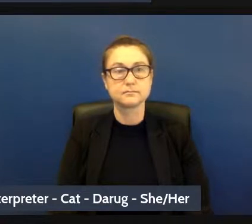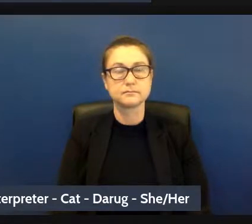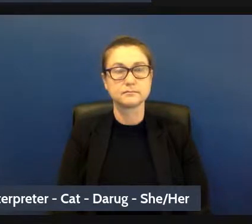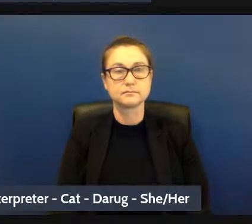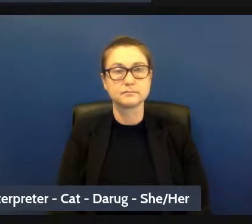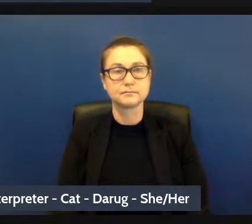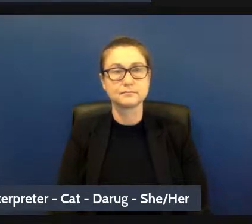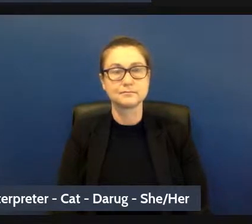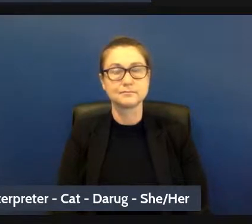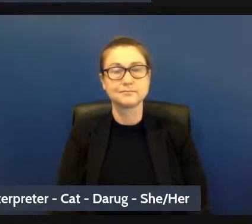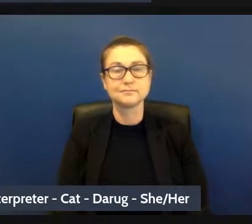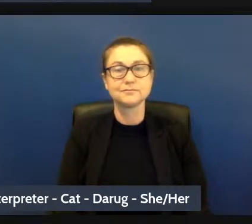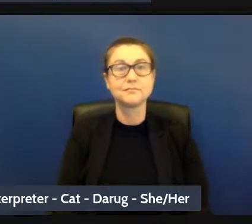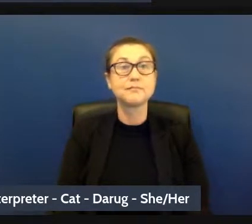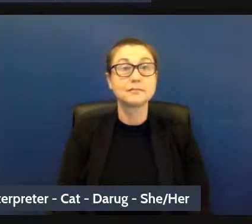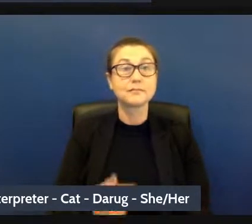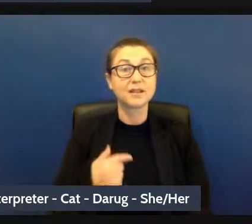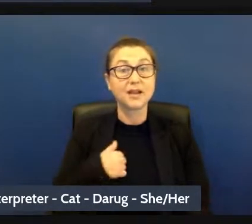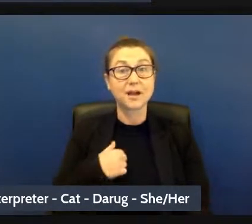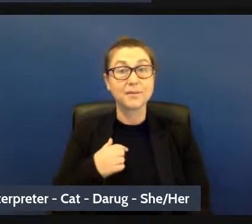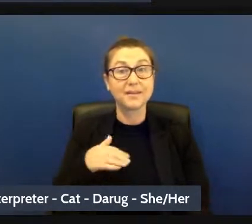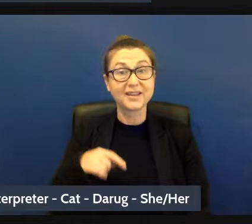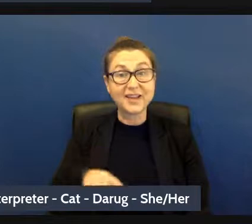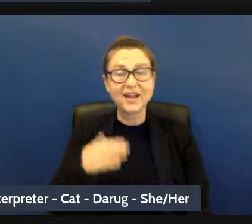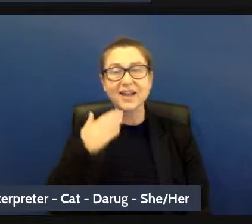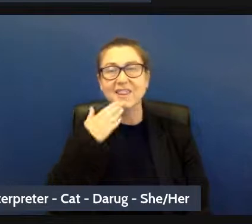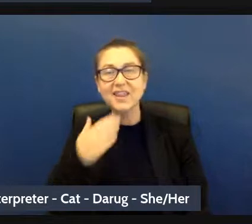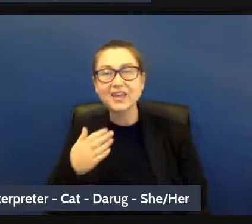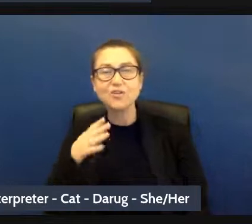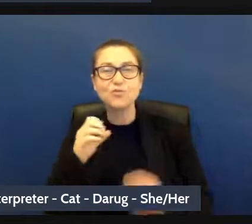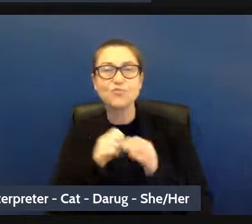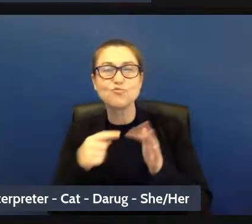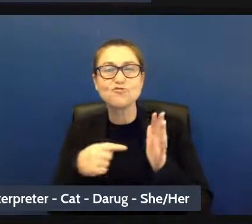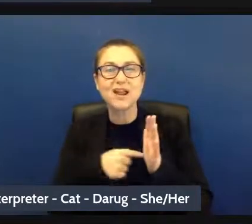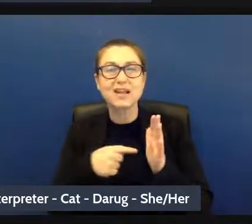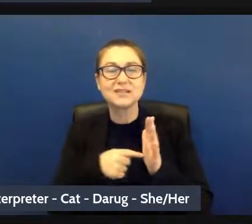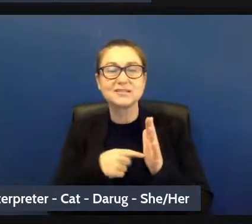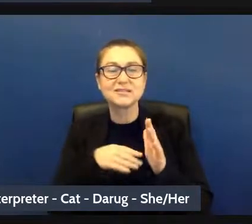While I'm here, thanks for saying hello, Brett in Terrigal.